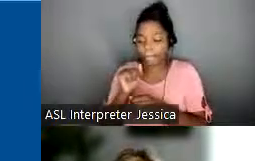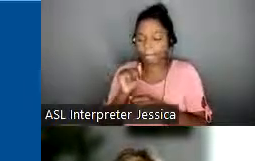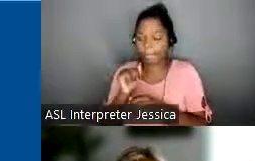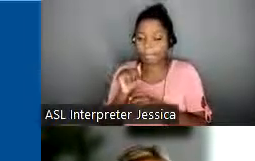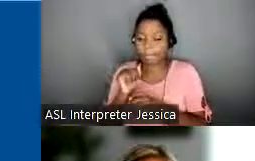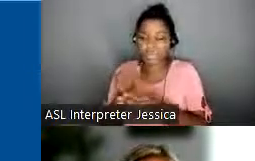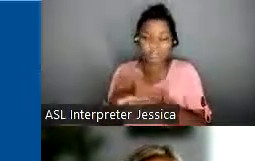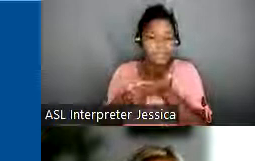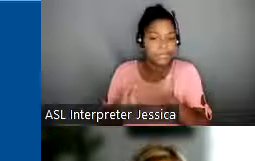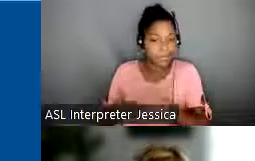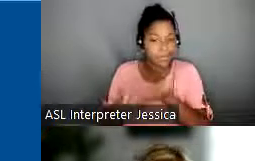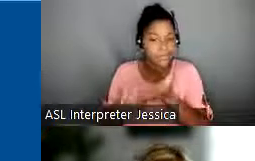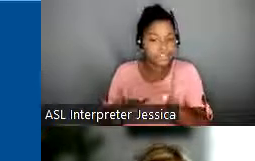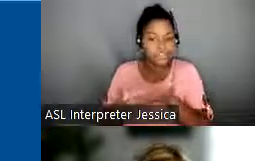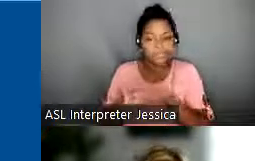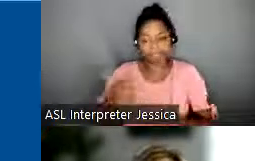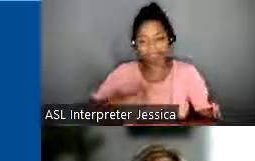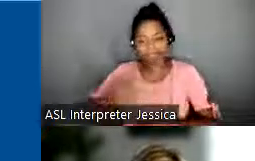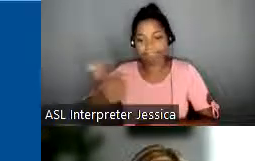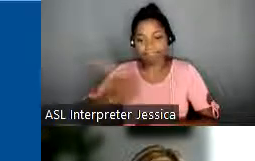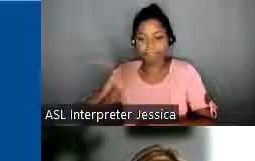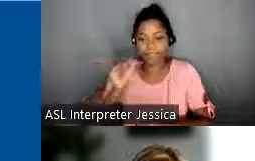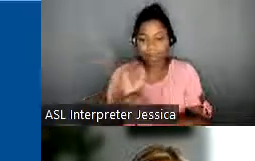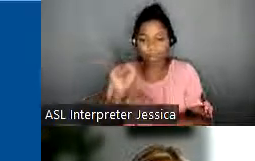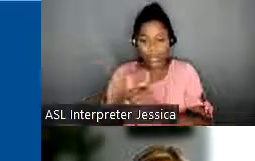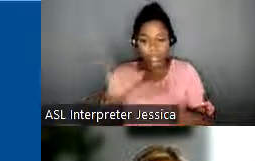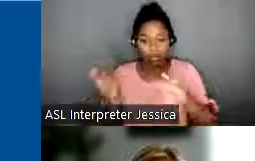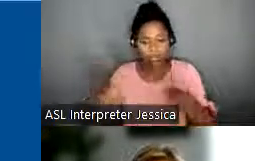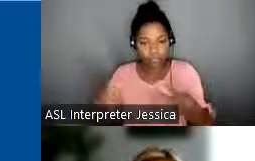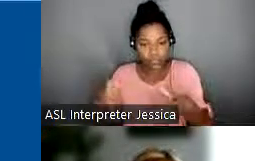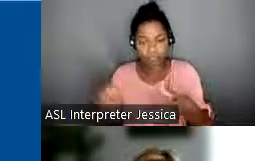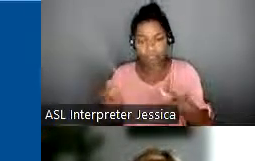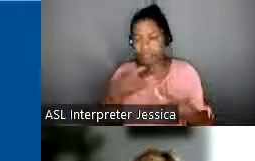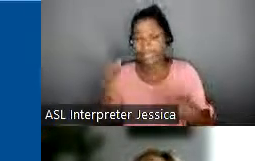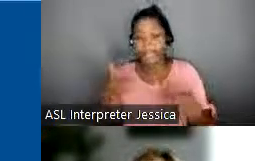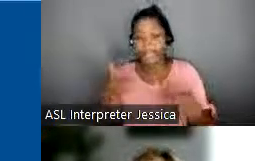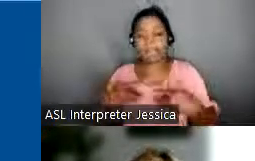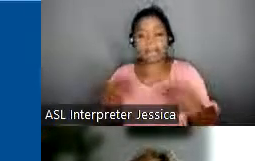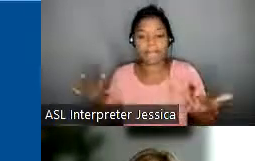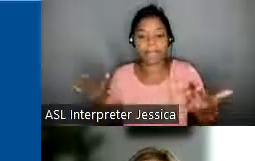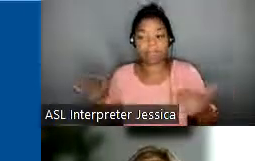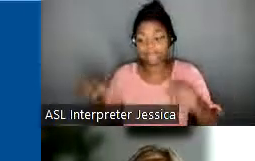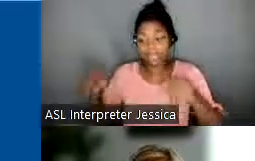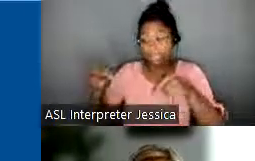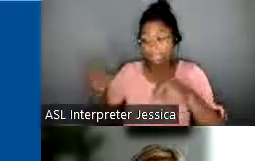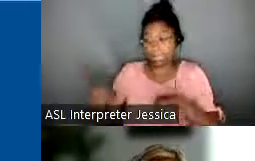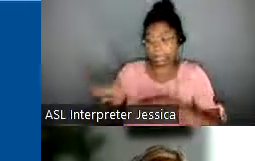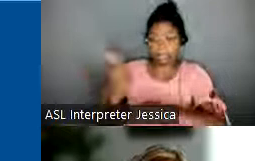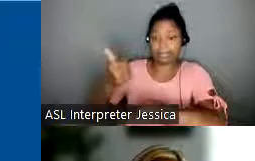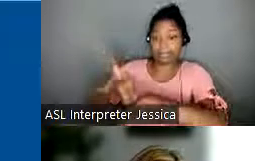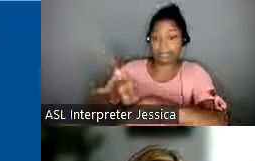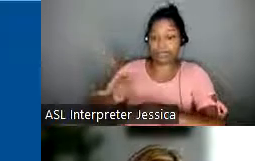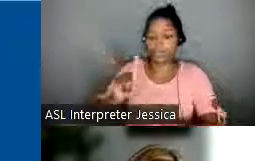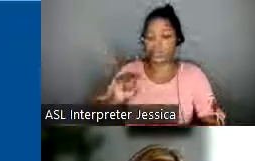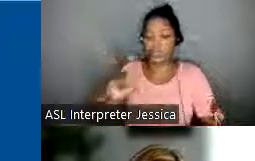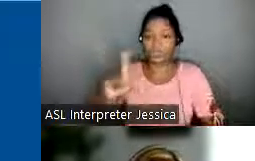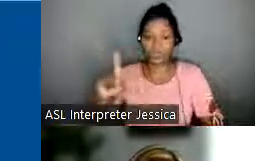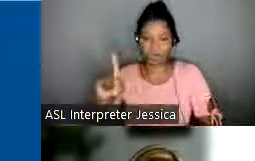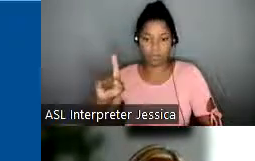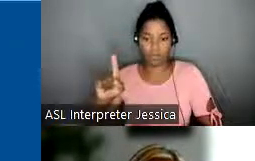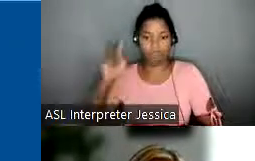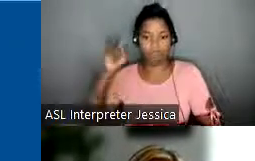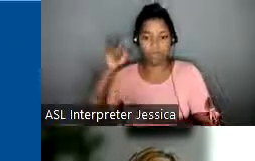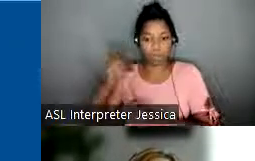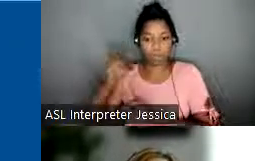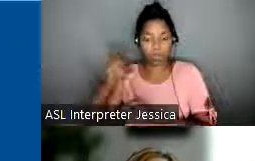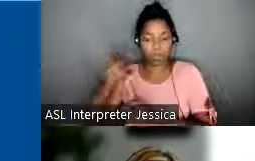discussion forums, working groups, and events. The service launched in 2021, and now we're looking to grow it.